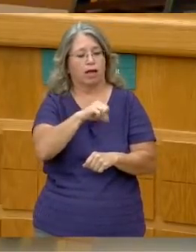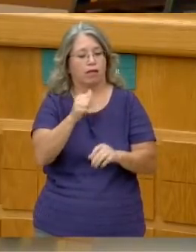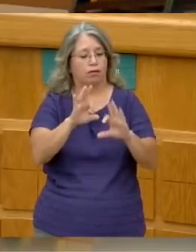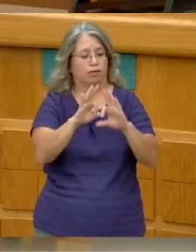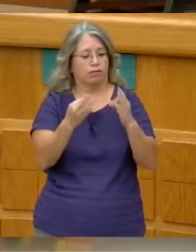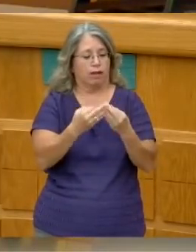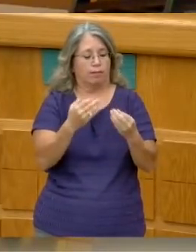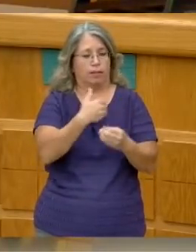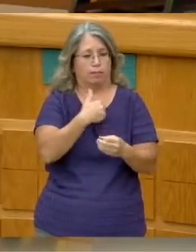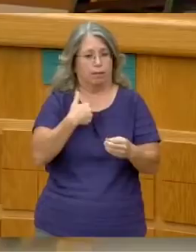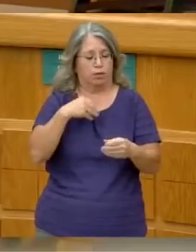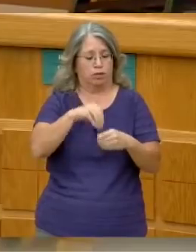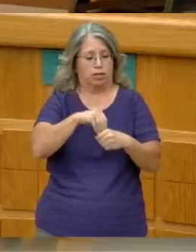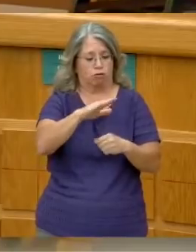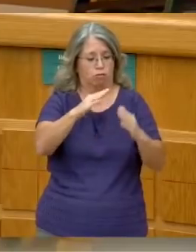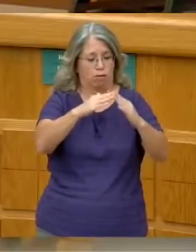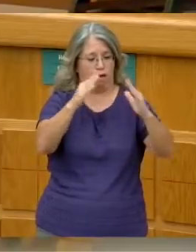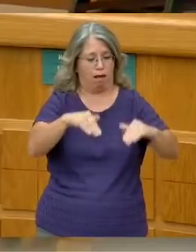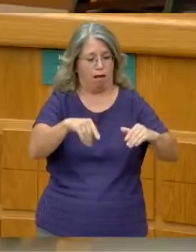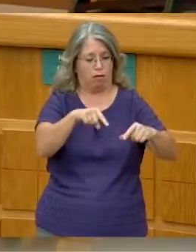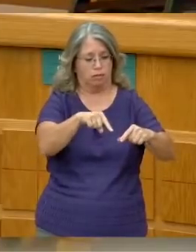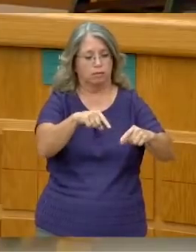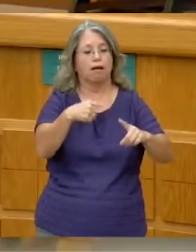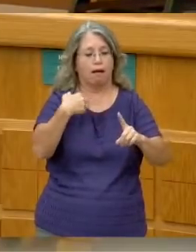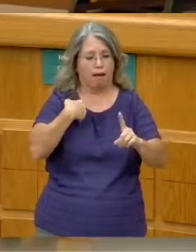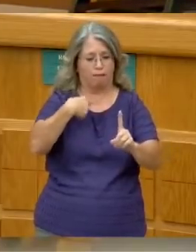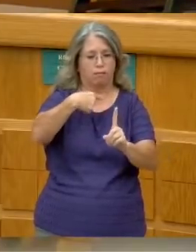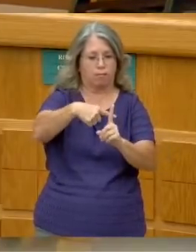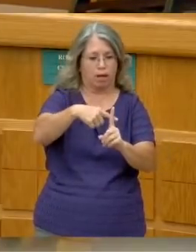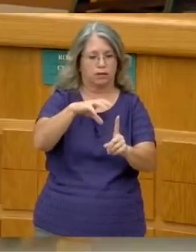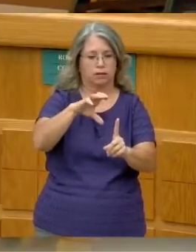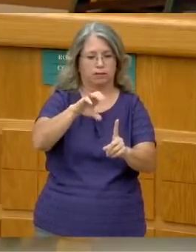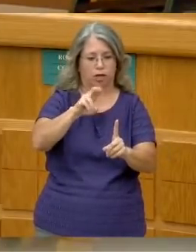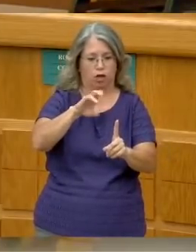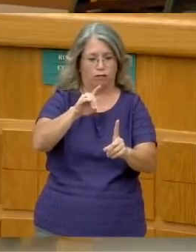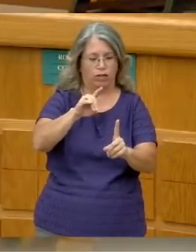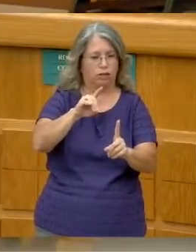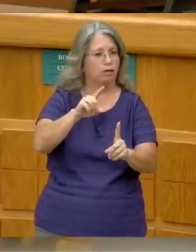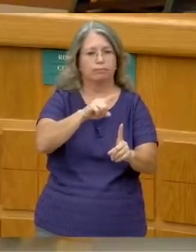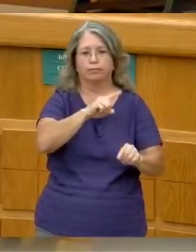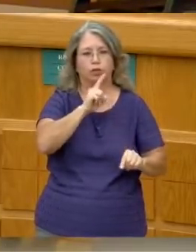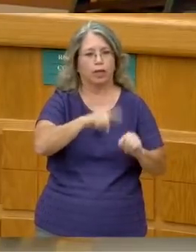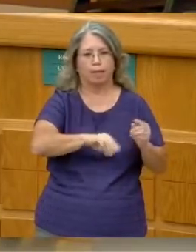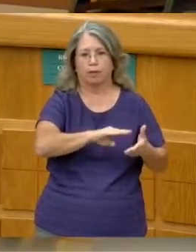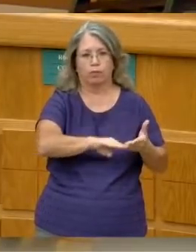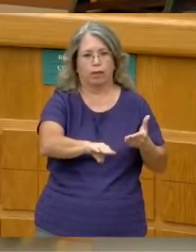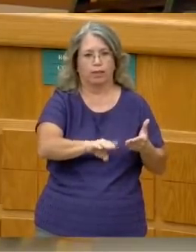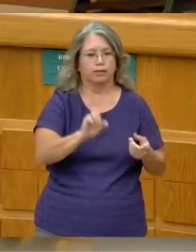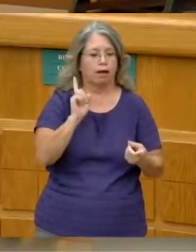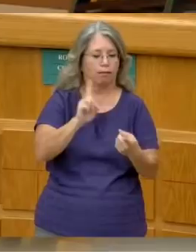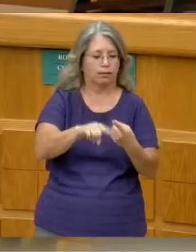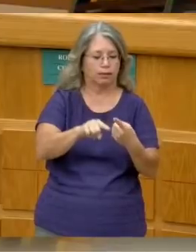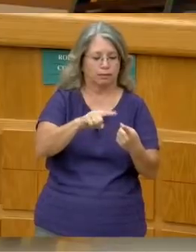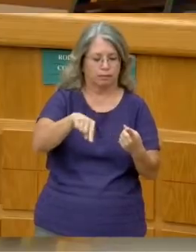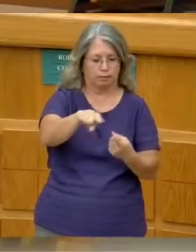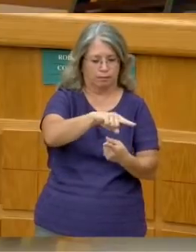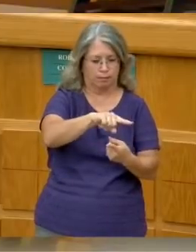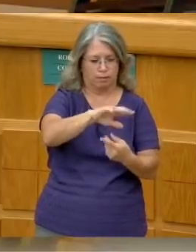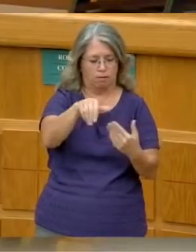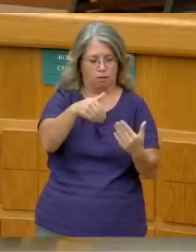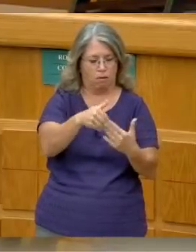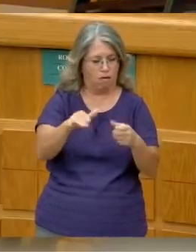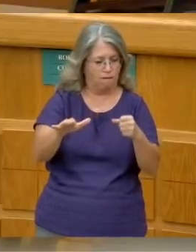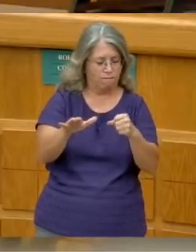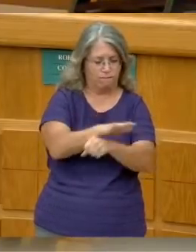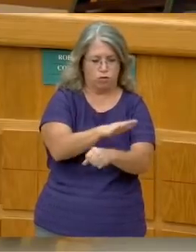COVID-19, you cannot be released until the last person that has become ill has now fully recovered